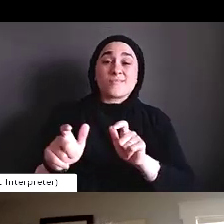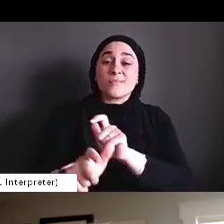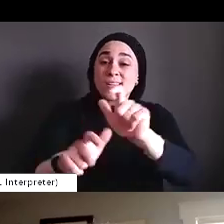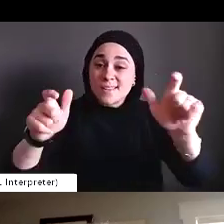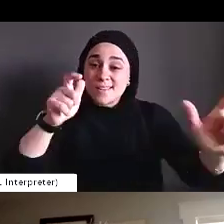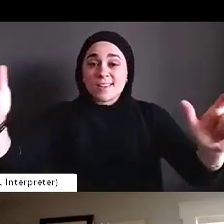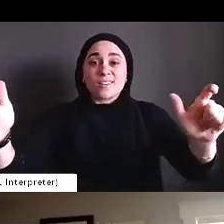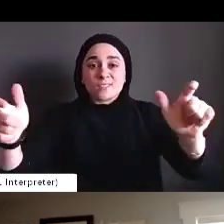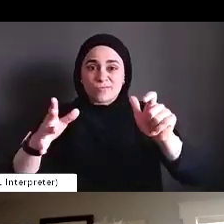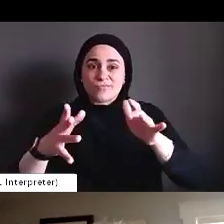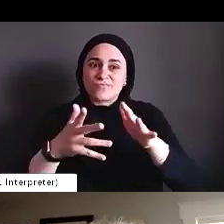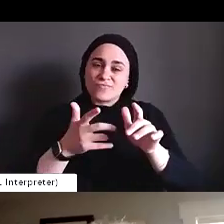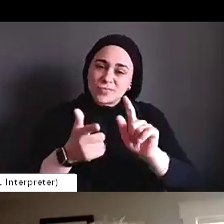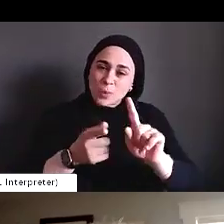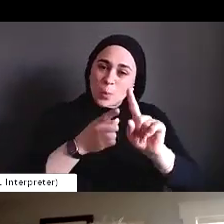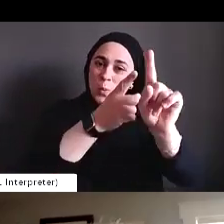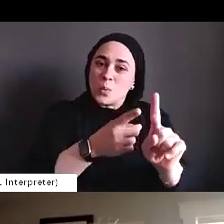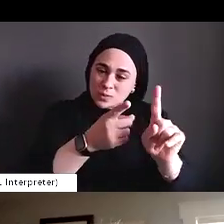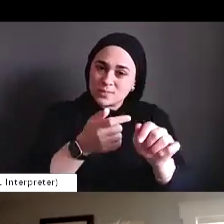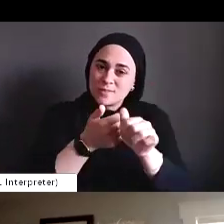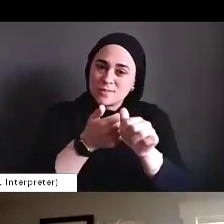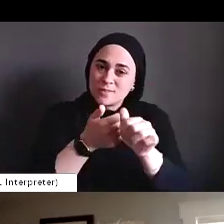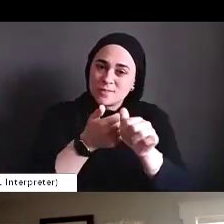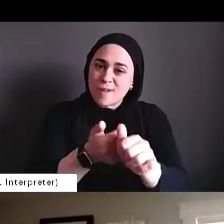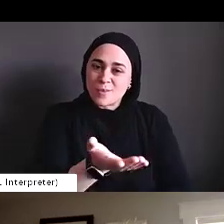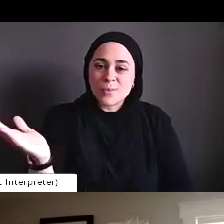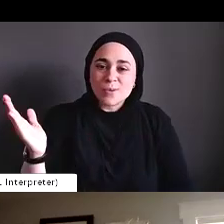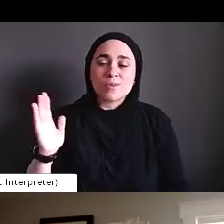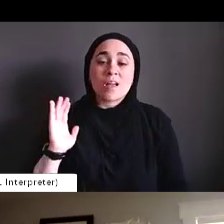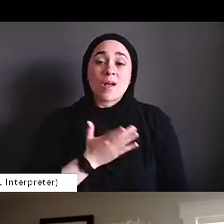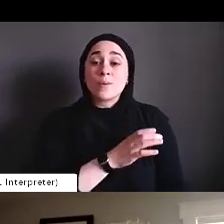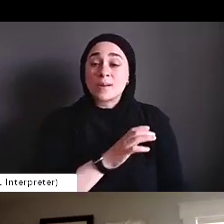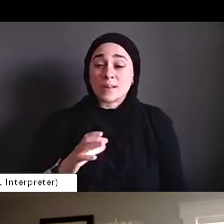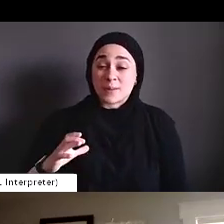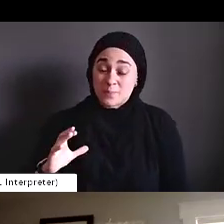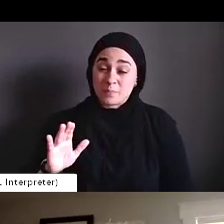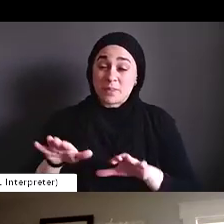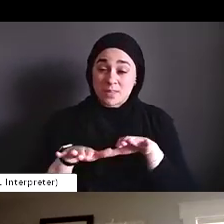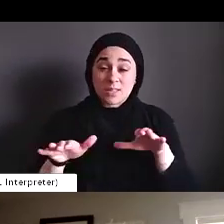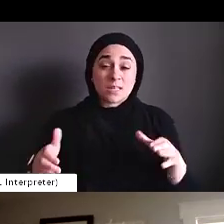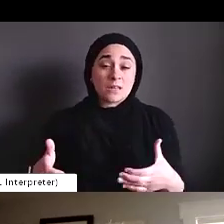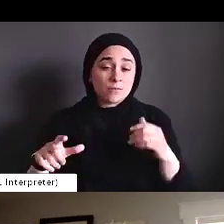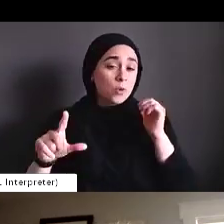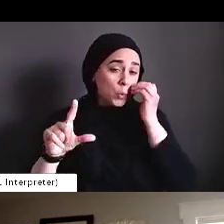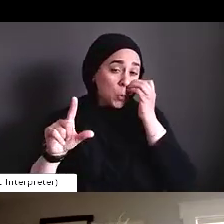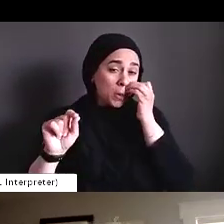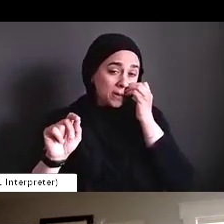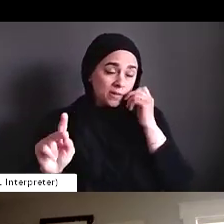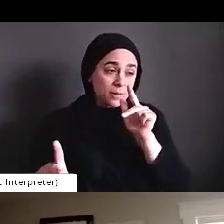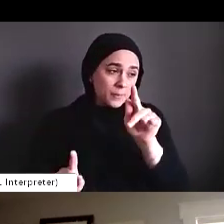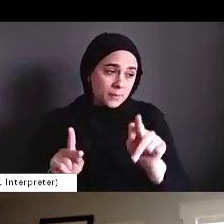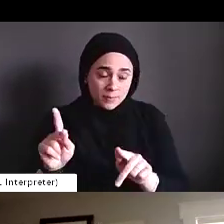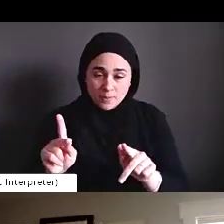We have a committee of 20. It's a very